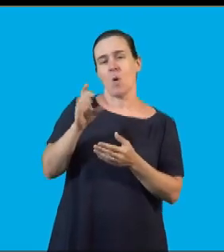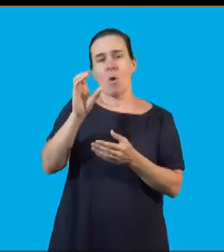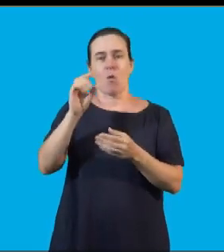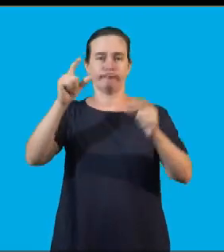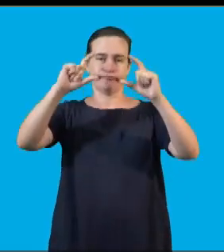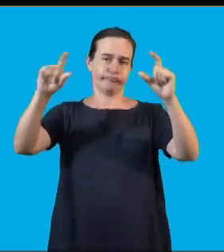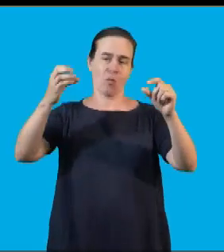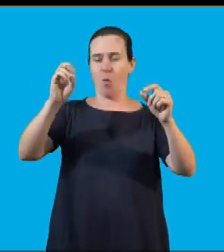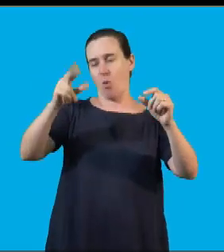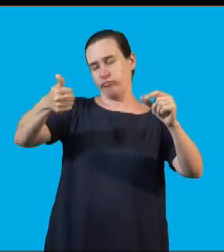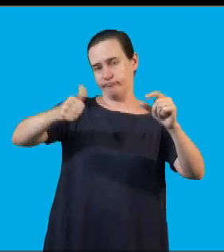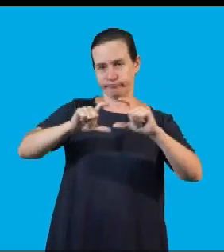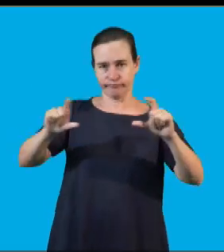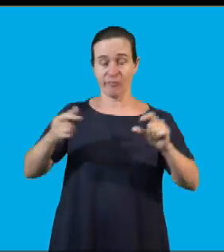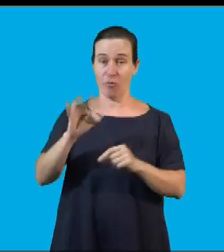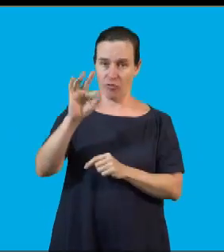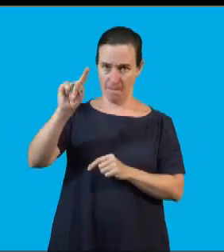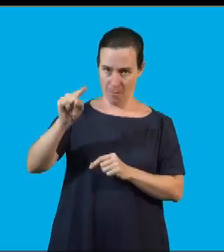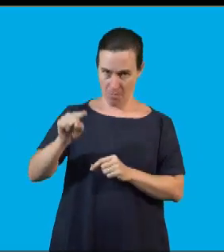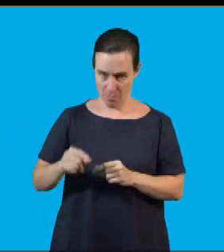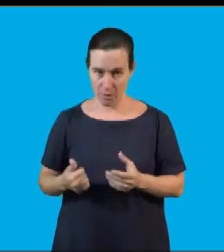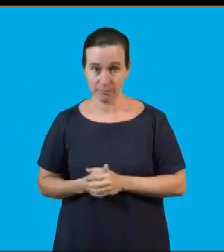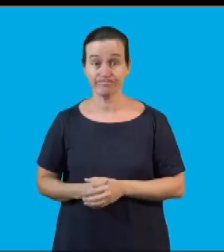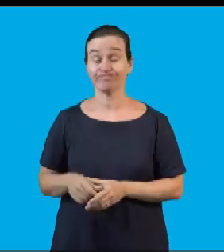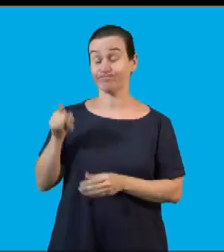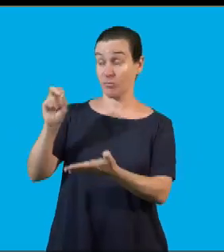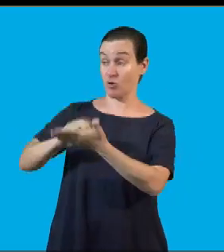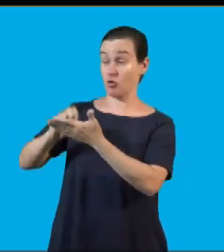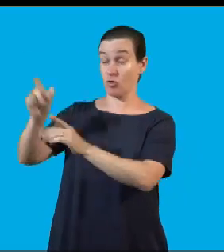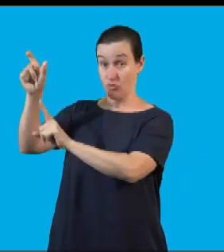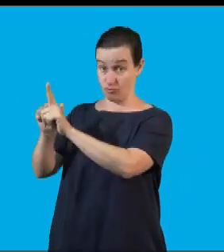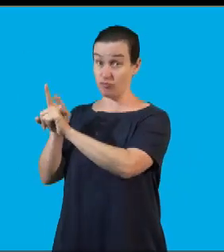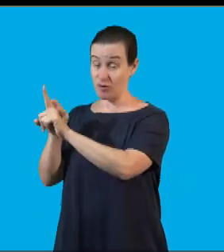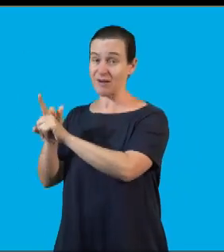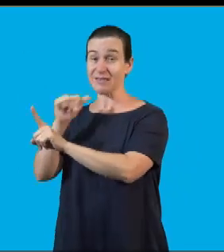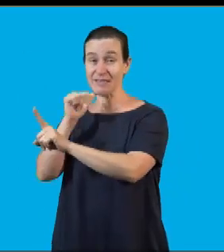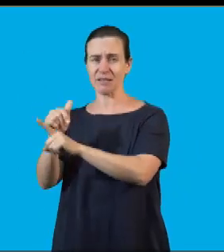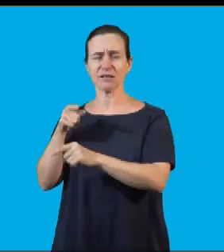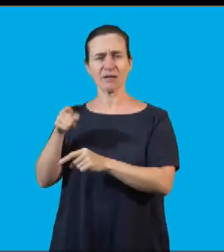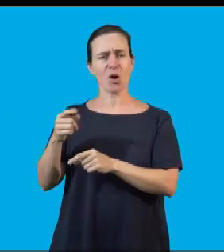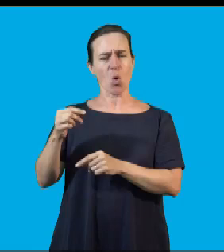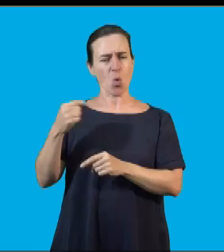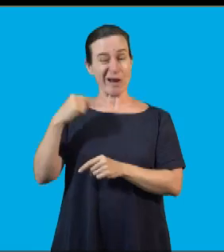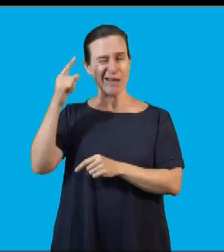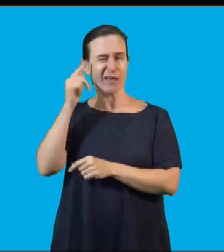of the answer would be accepted for 3 marks. The writer highlights her argument that listening is undervalued.